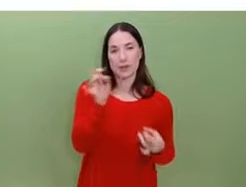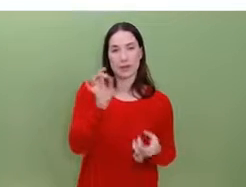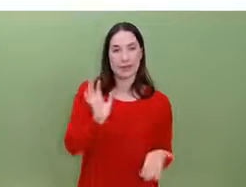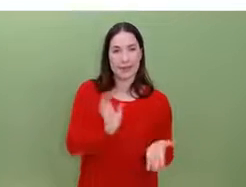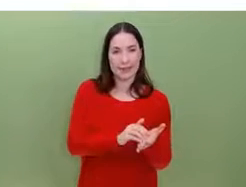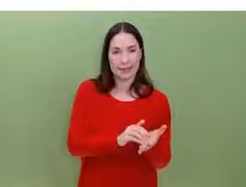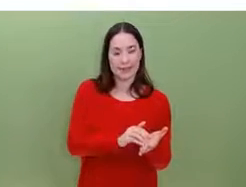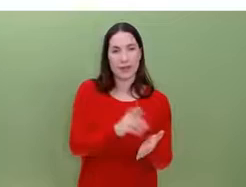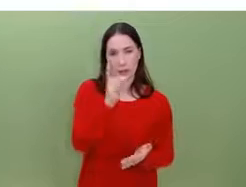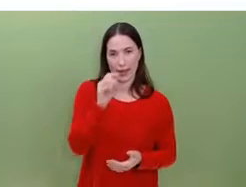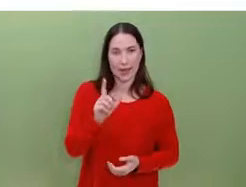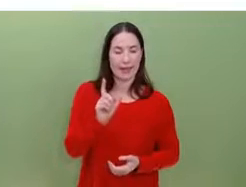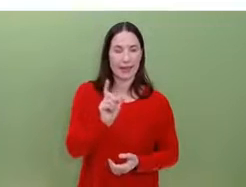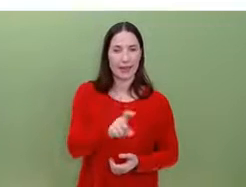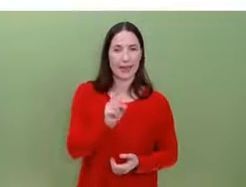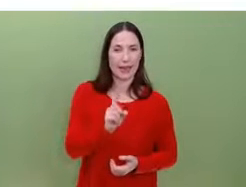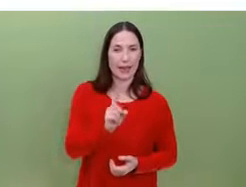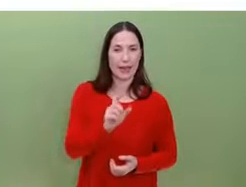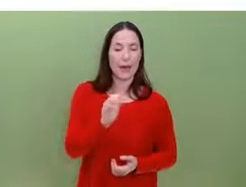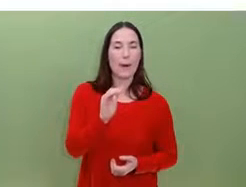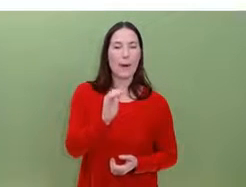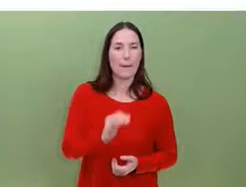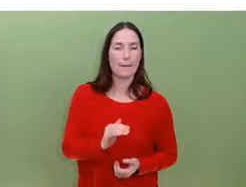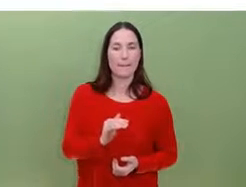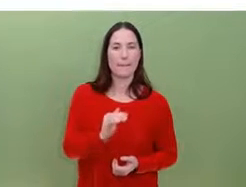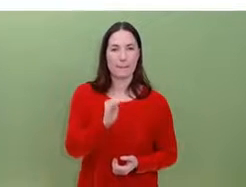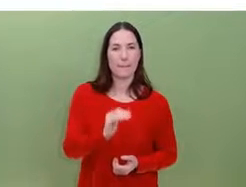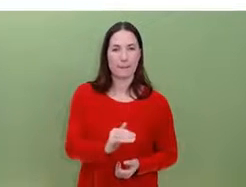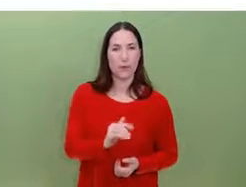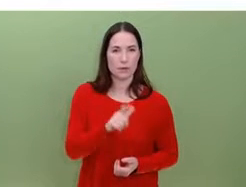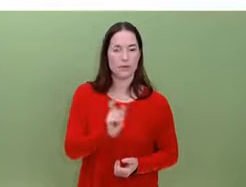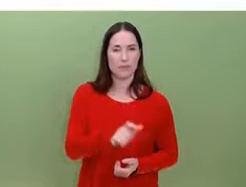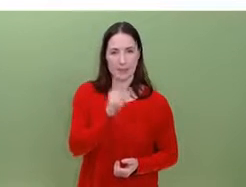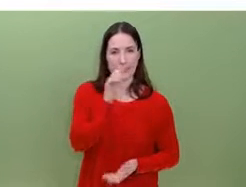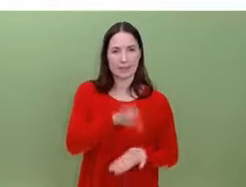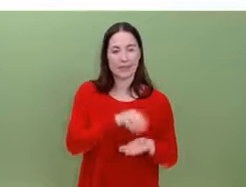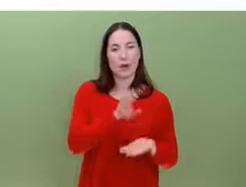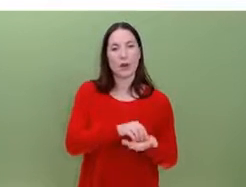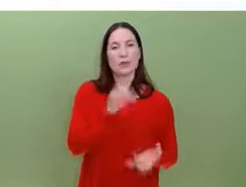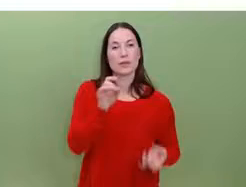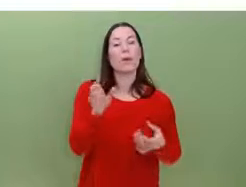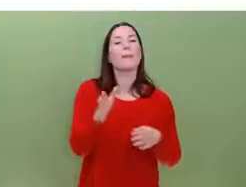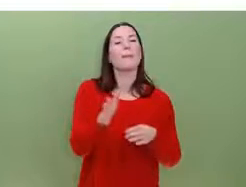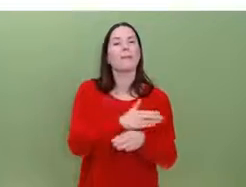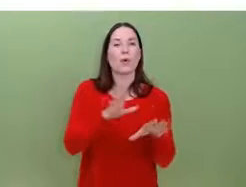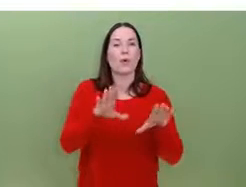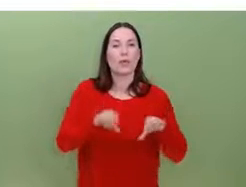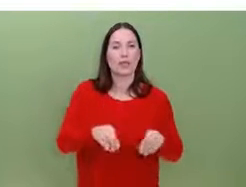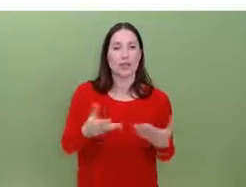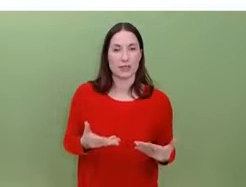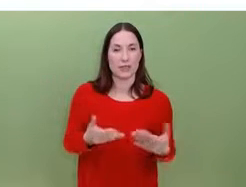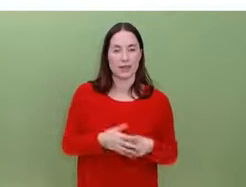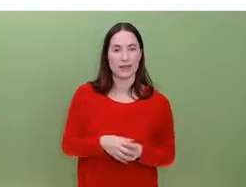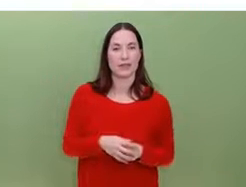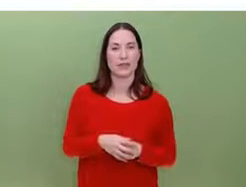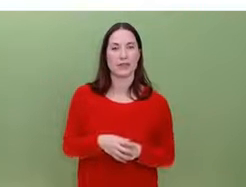the button at the bottom of your stream window and make sure you download the certificate before you leave today. And also just to say that we've